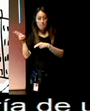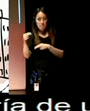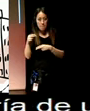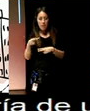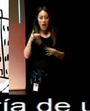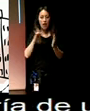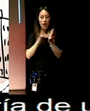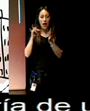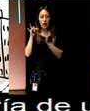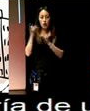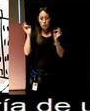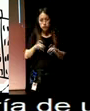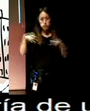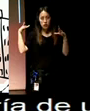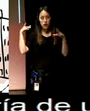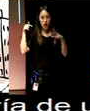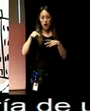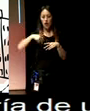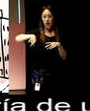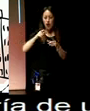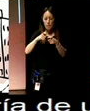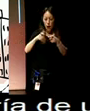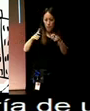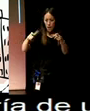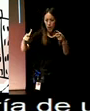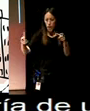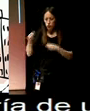over there, on top of a very ancient